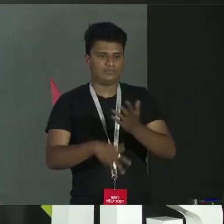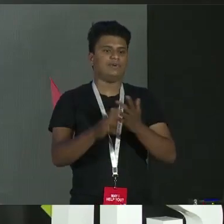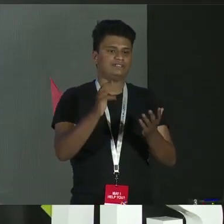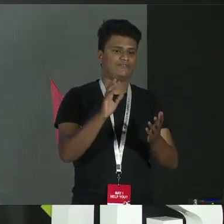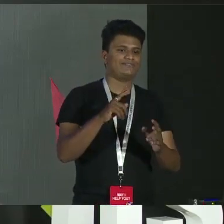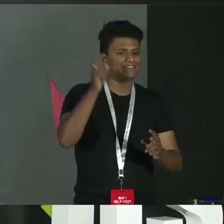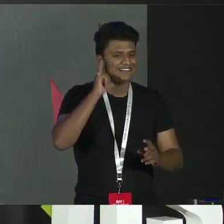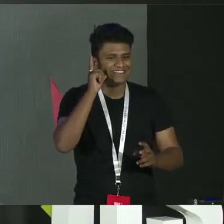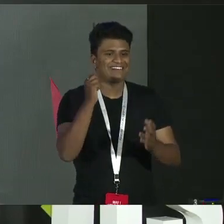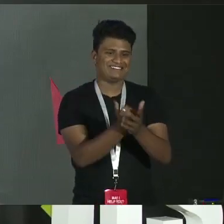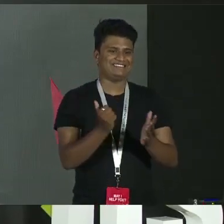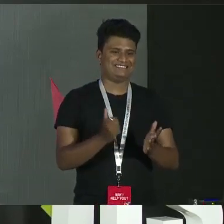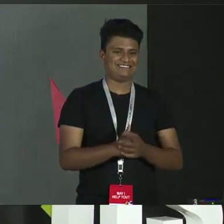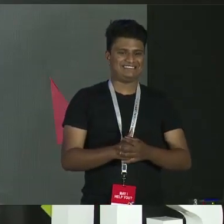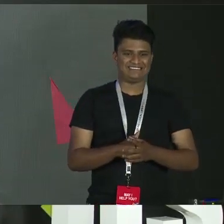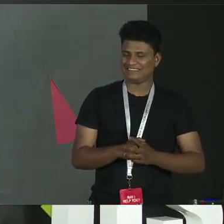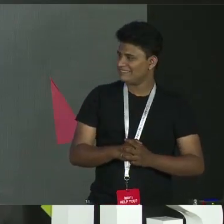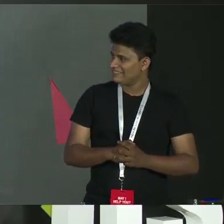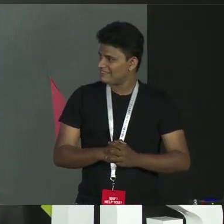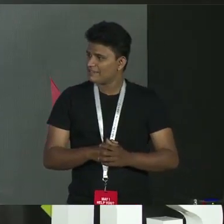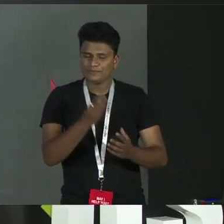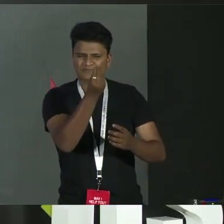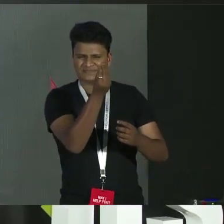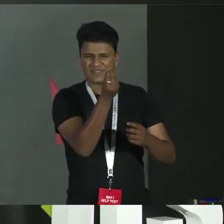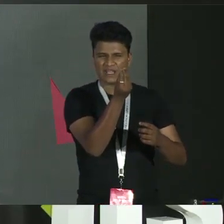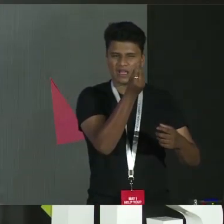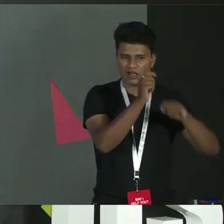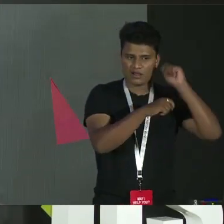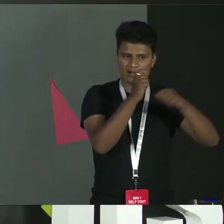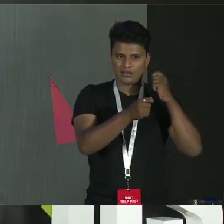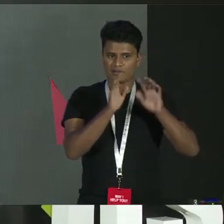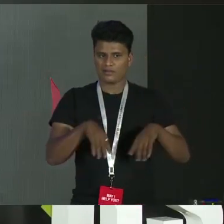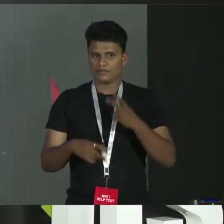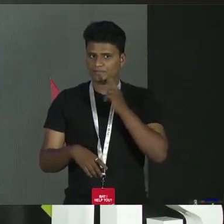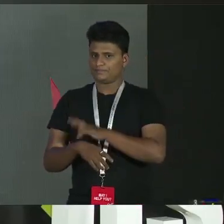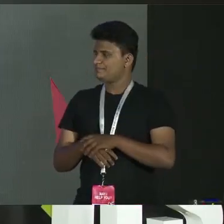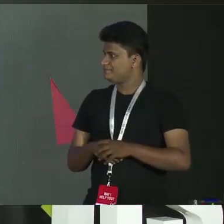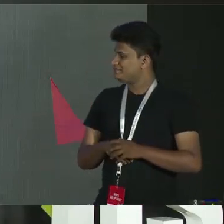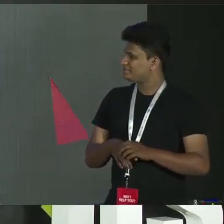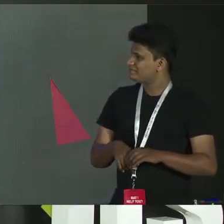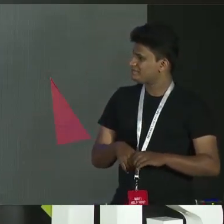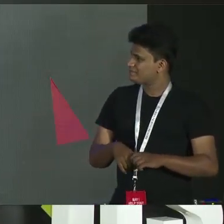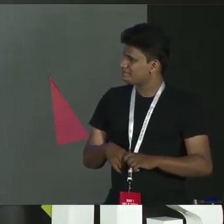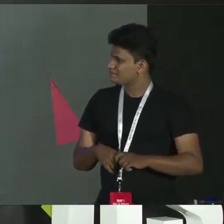readers. And I have a short video to share that shows how screen readers work.